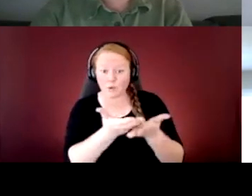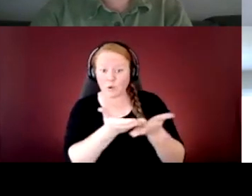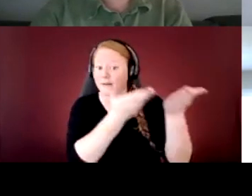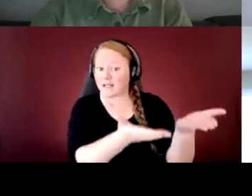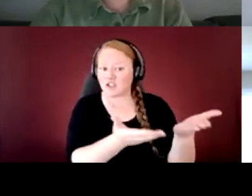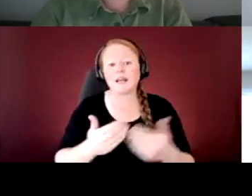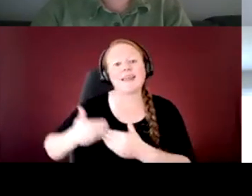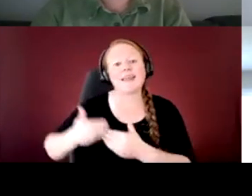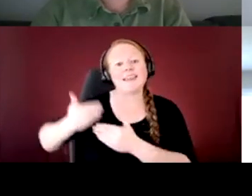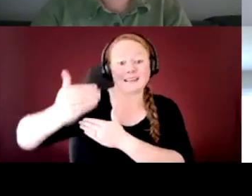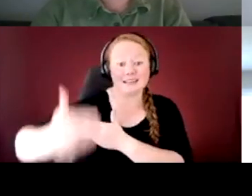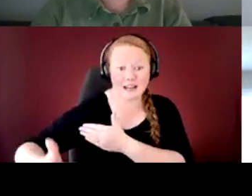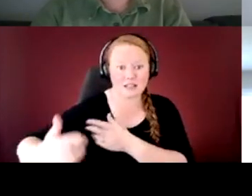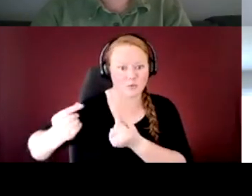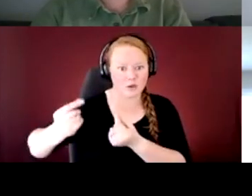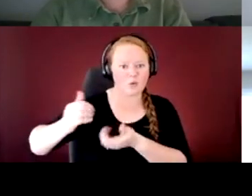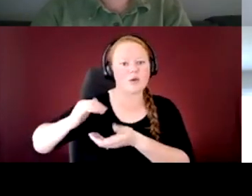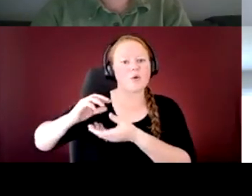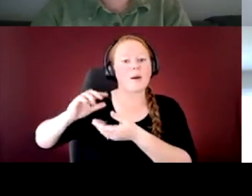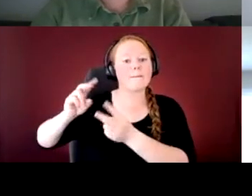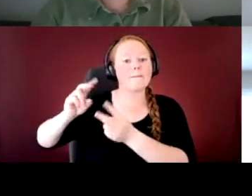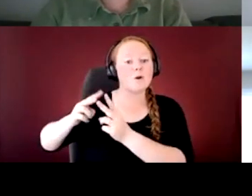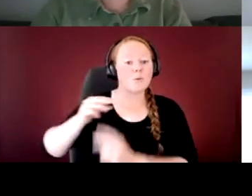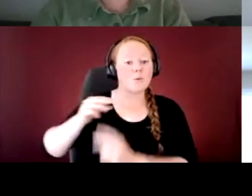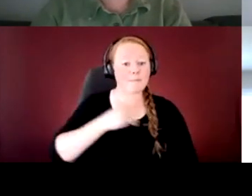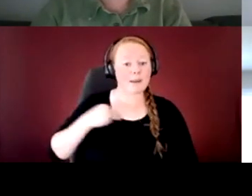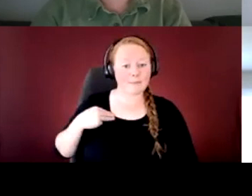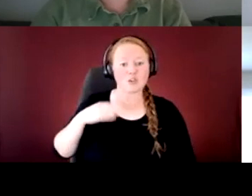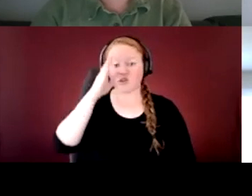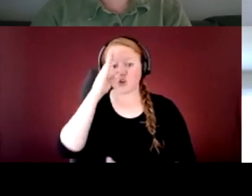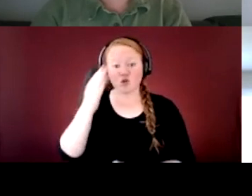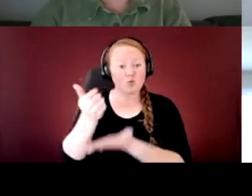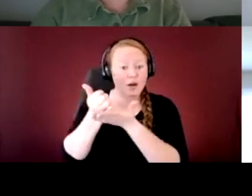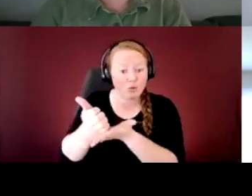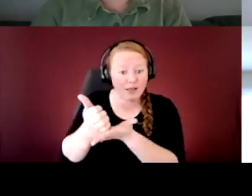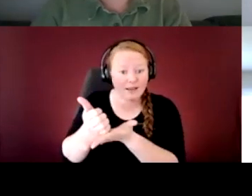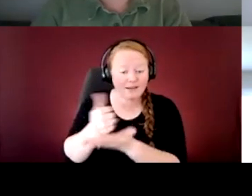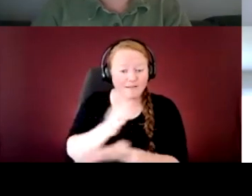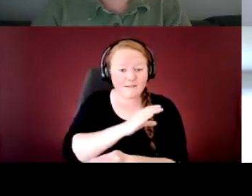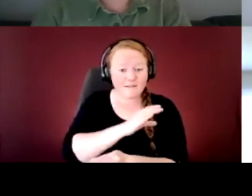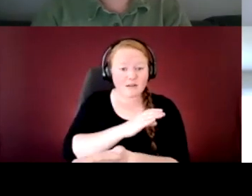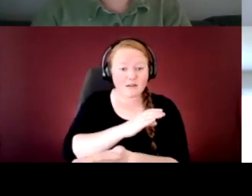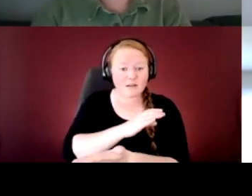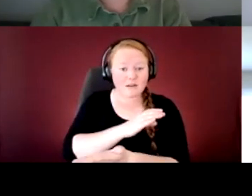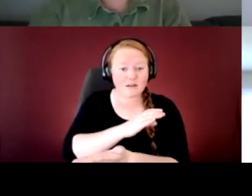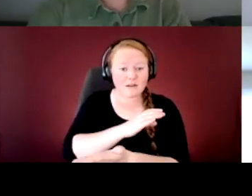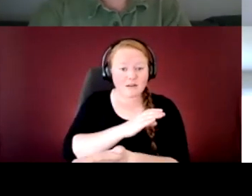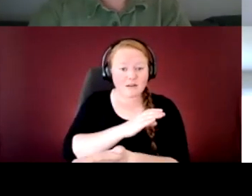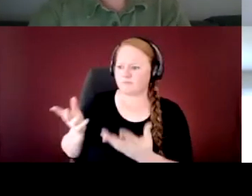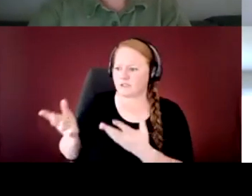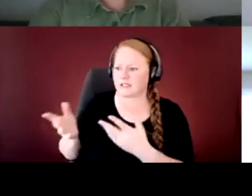recommending that we partner with members of the Direct Relief Committee to begin designing the evaluation strategy for those